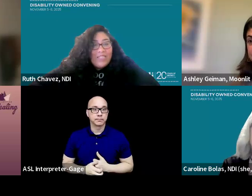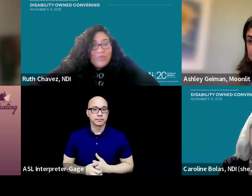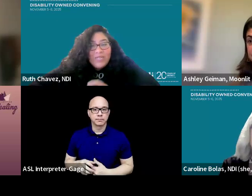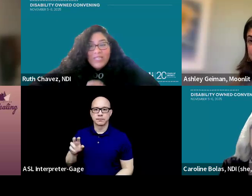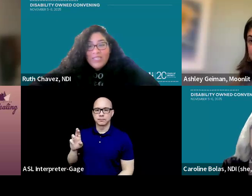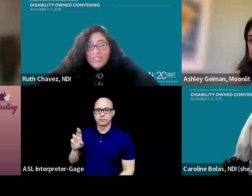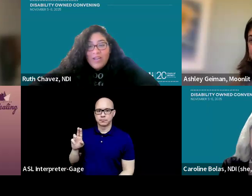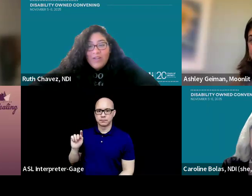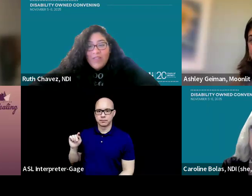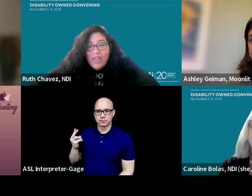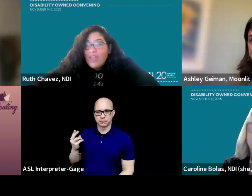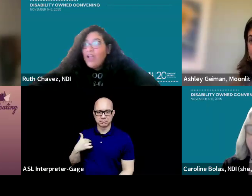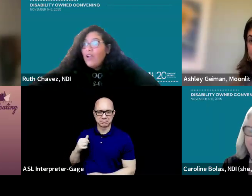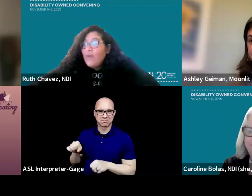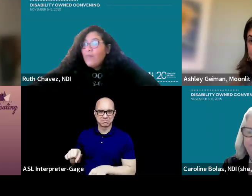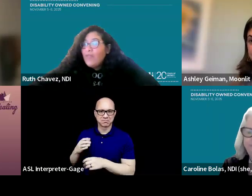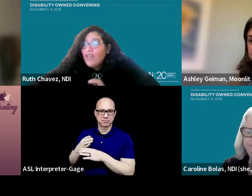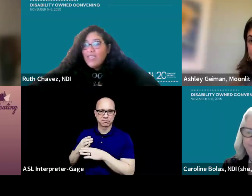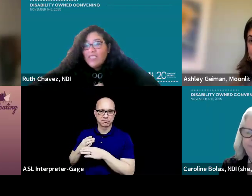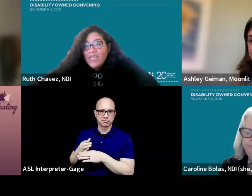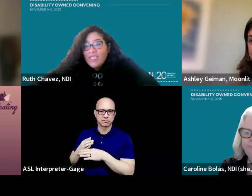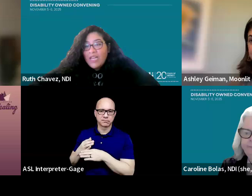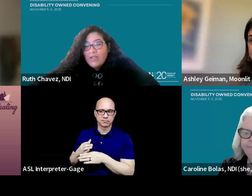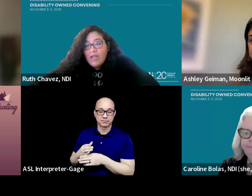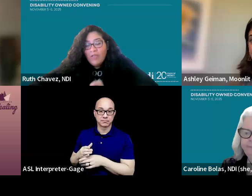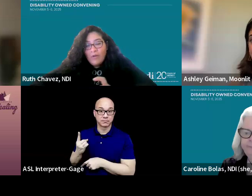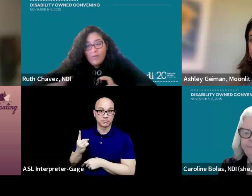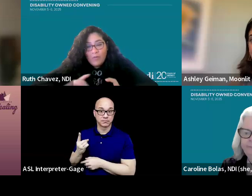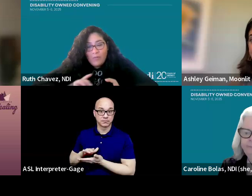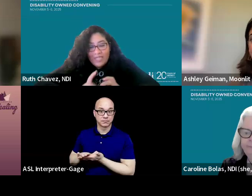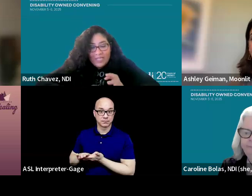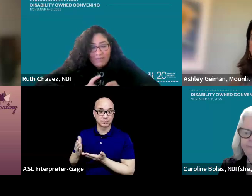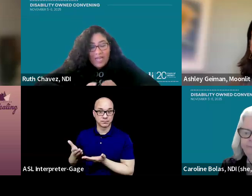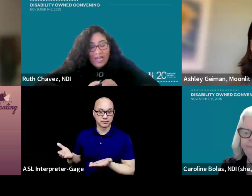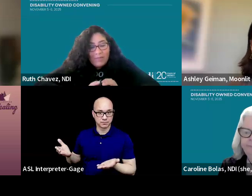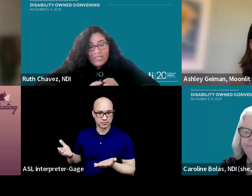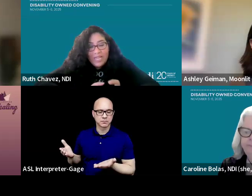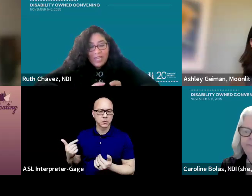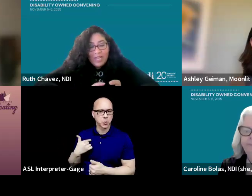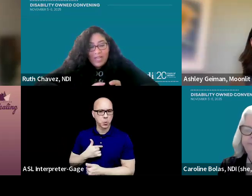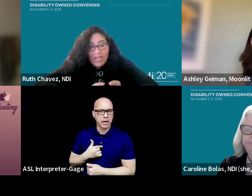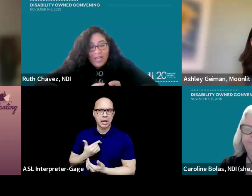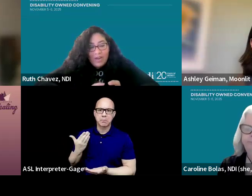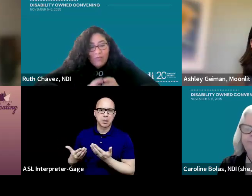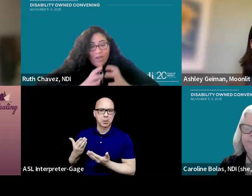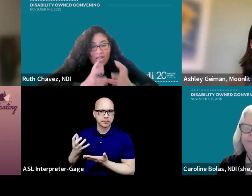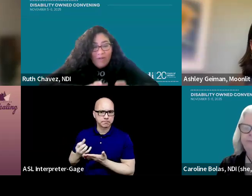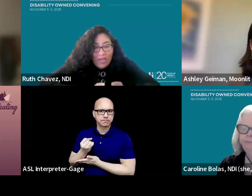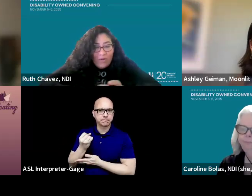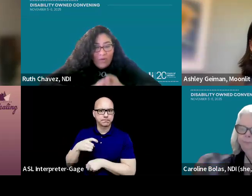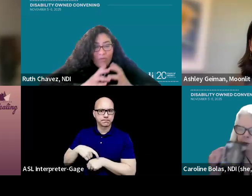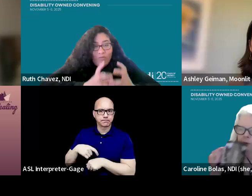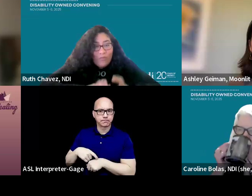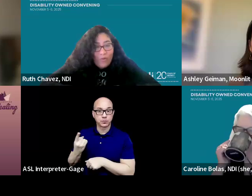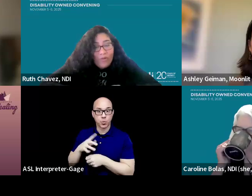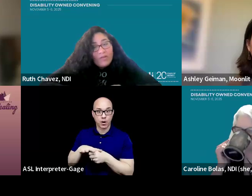I could just quickly share that the nice thing is that although you may take some time, let's say in one